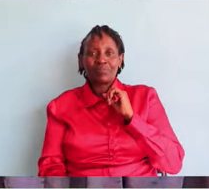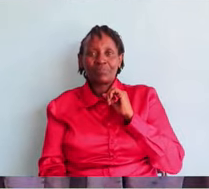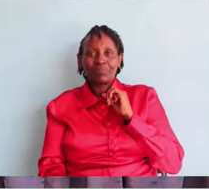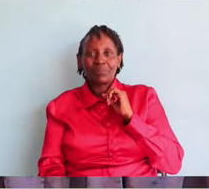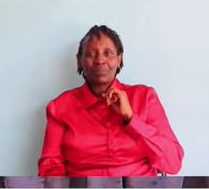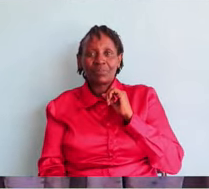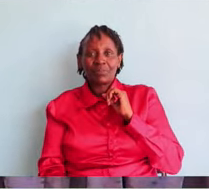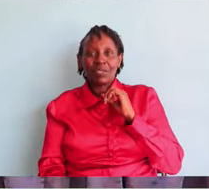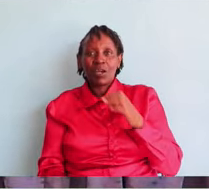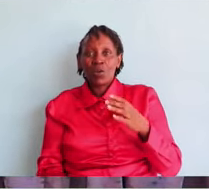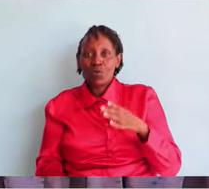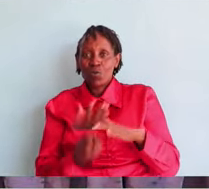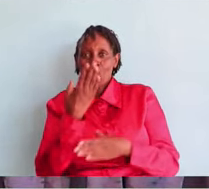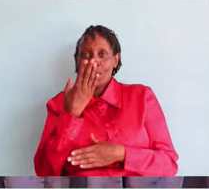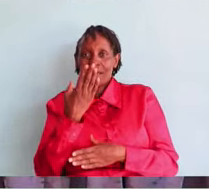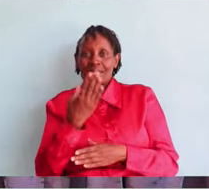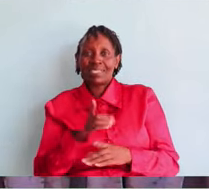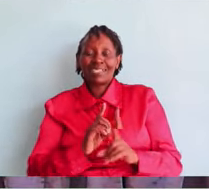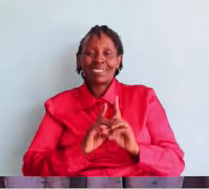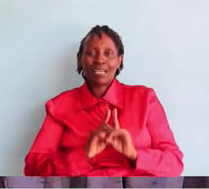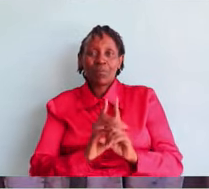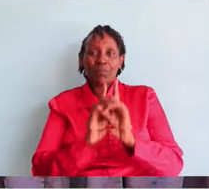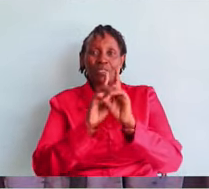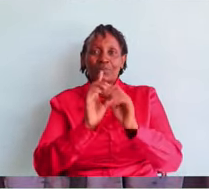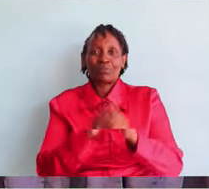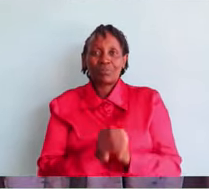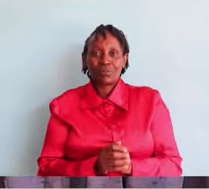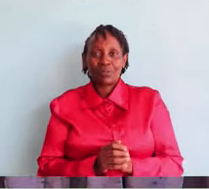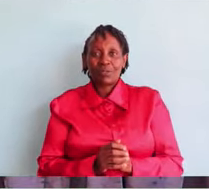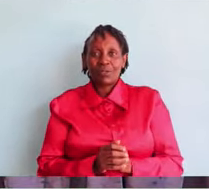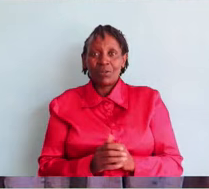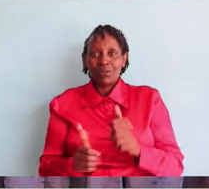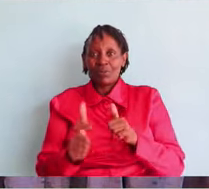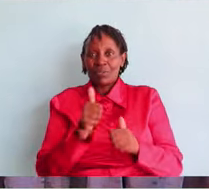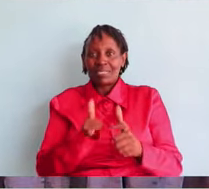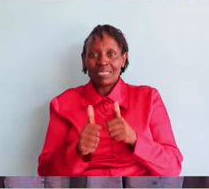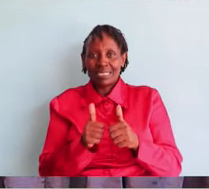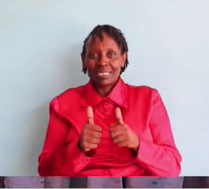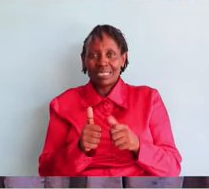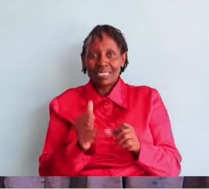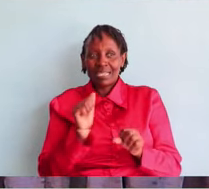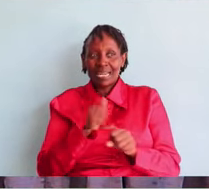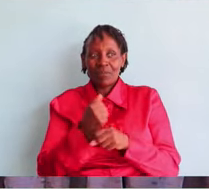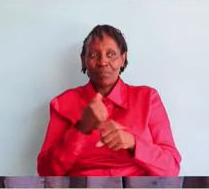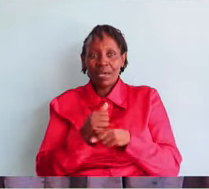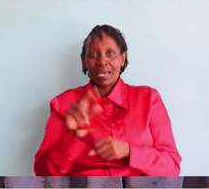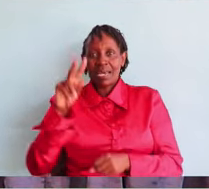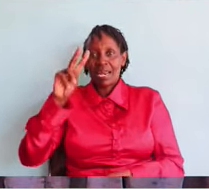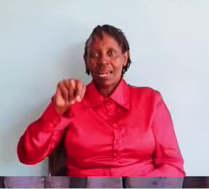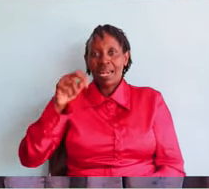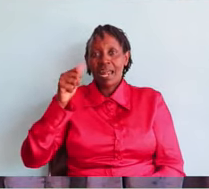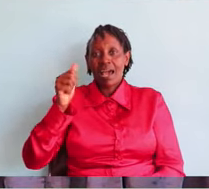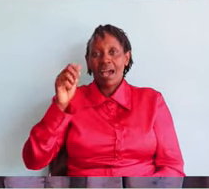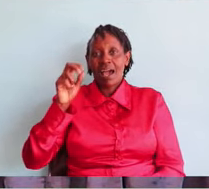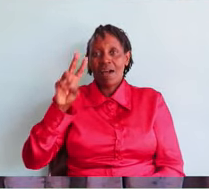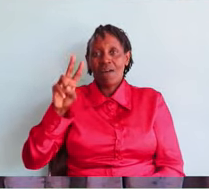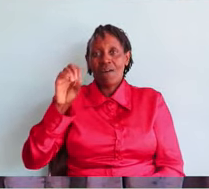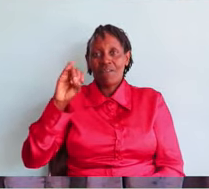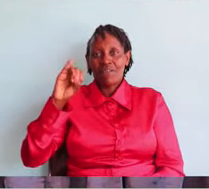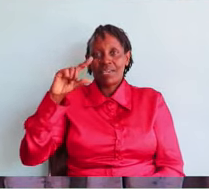called Growing in Discipleship. That's a series that's done by the Navigators, and we had a very good time with some